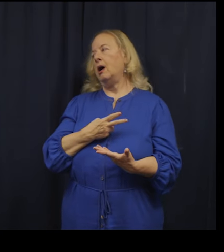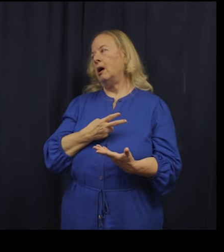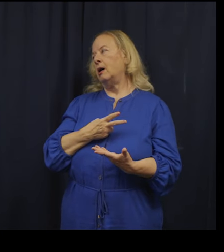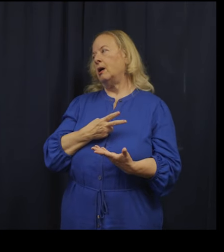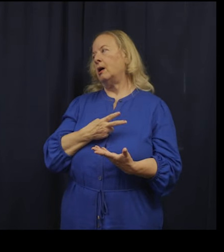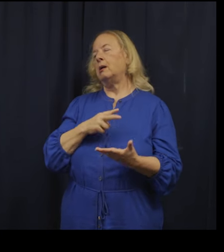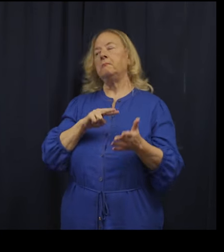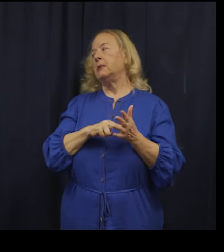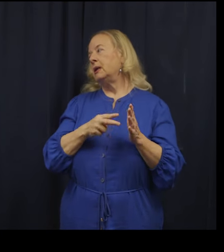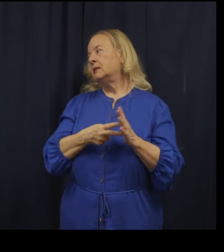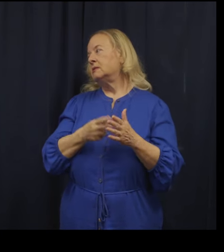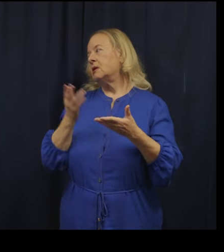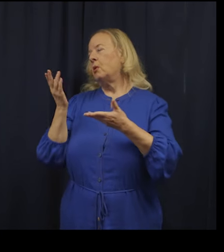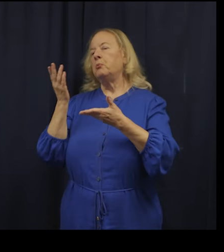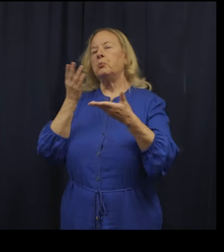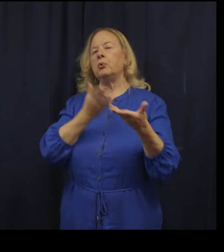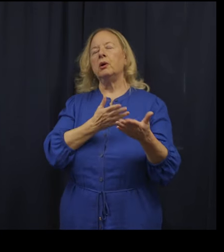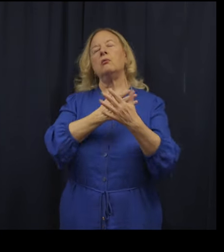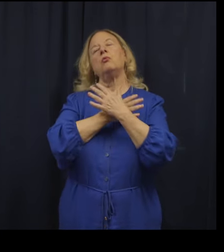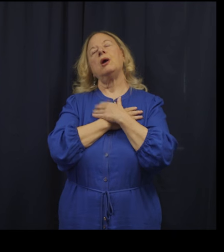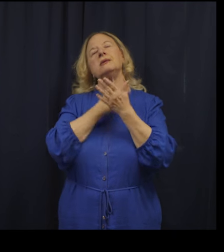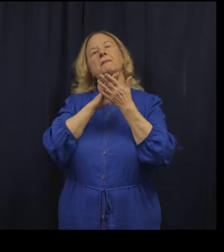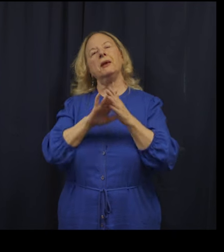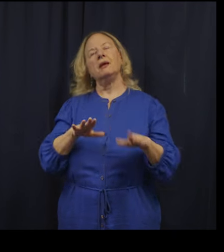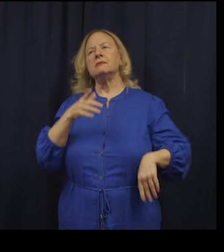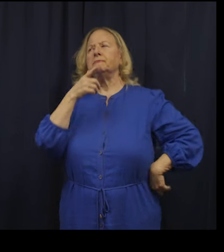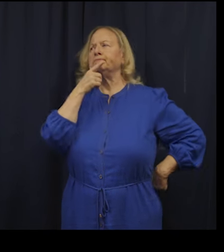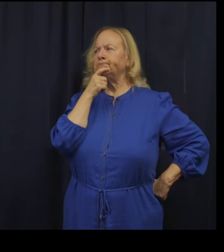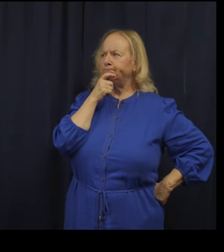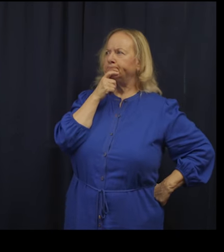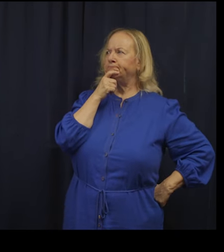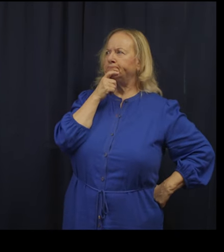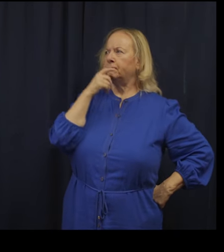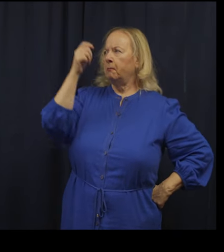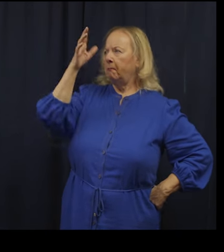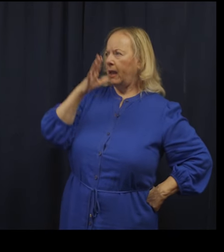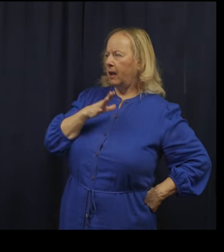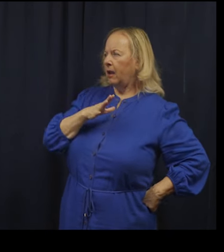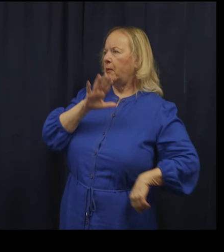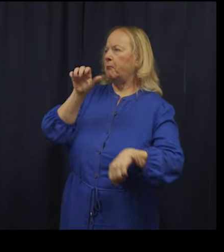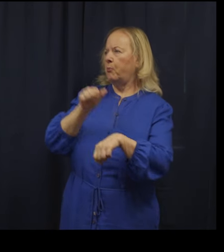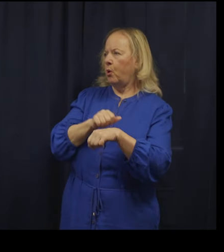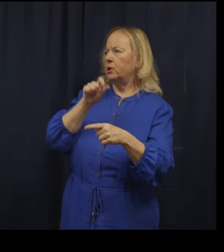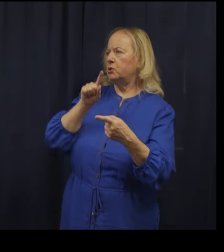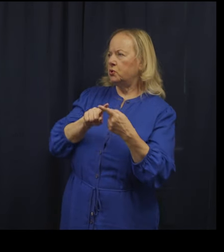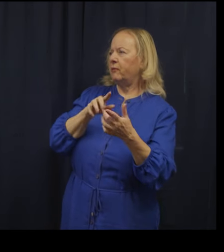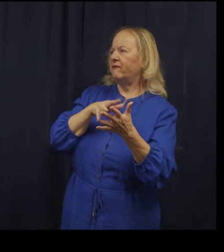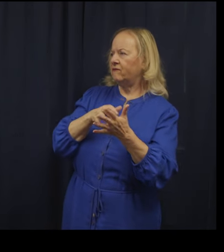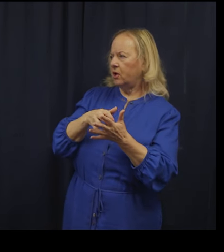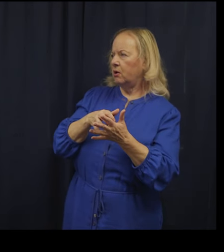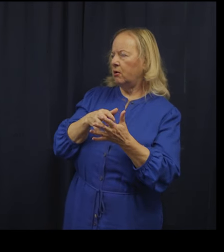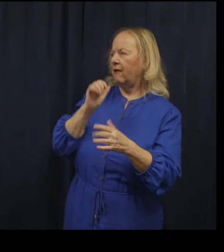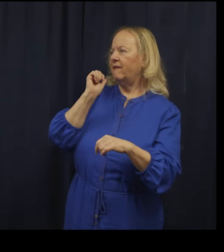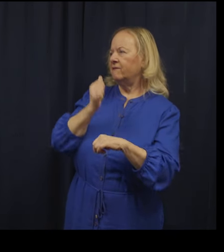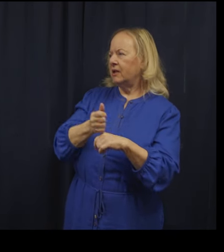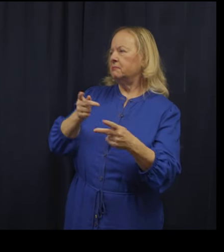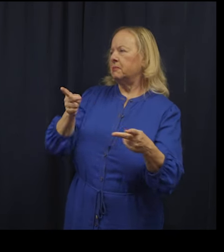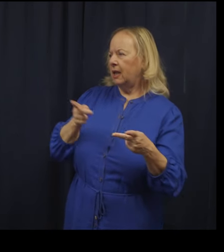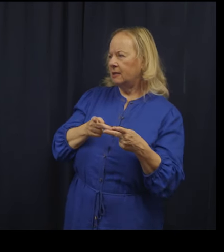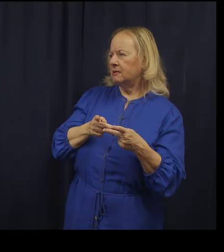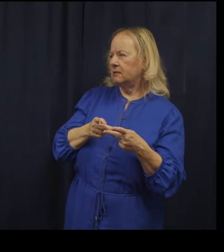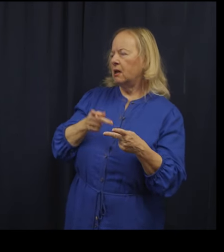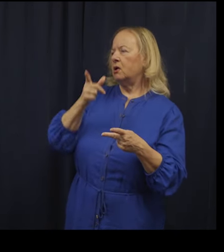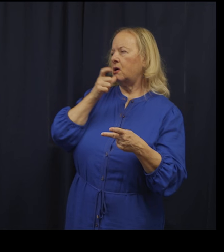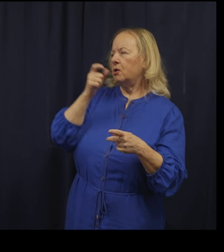Well, Noah means to bring rest or quiet peace. And I said, okay, well, let's look at this. Mankind is appointed to feeble, frail mortality, a fixed